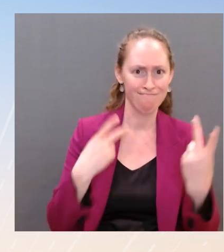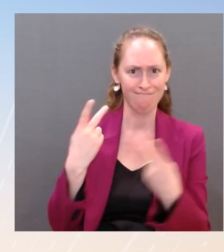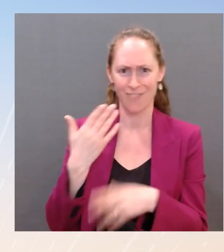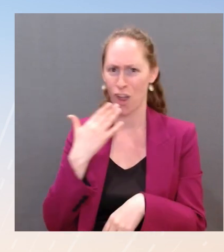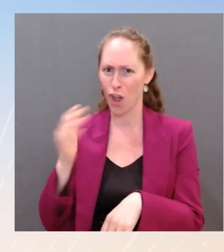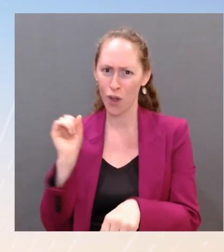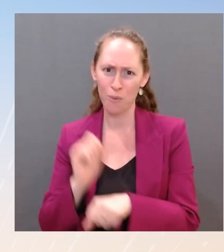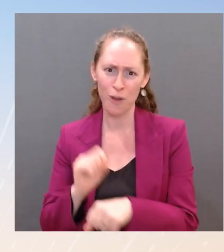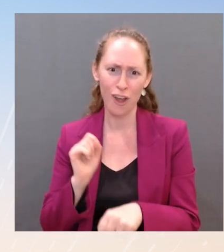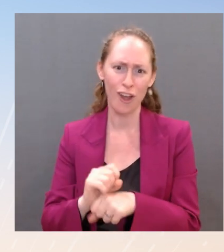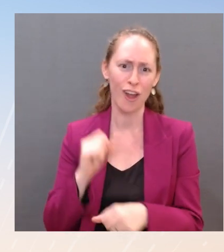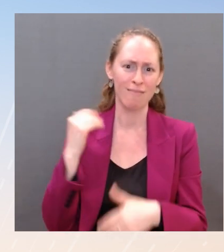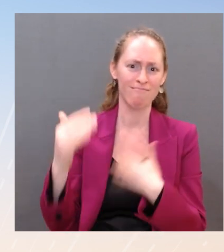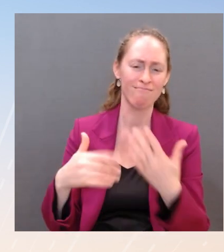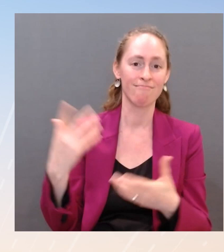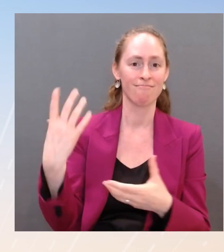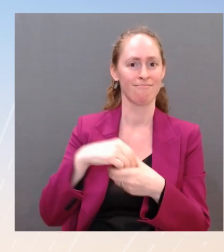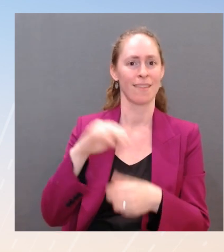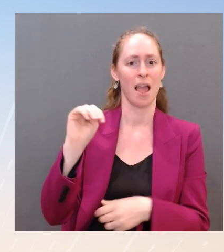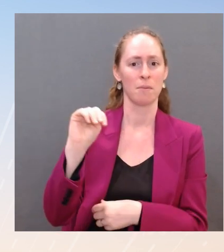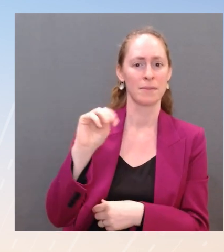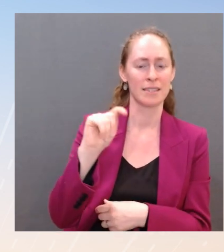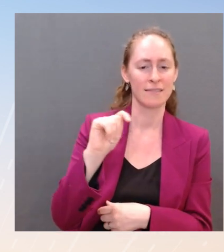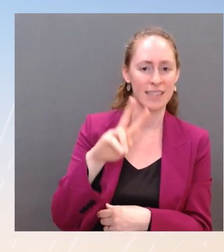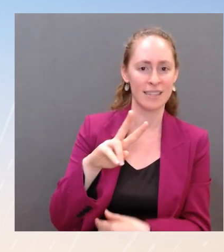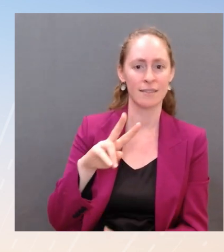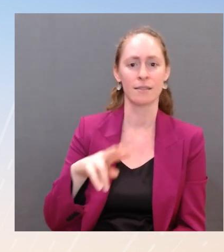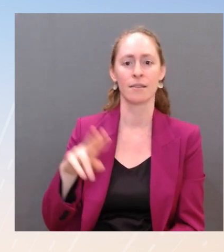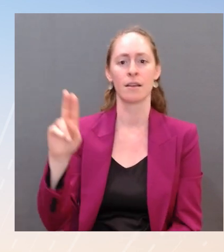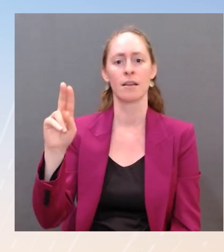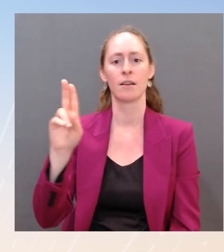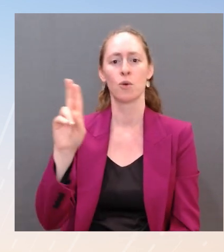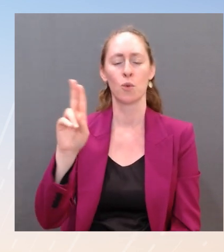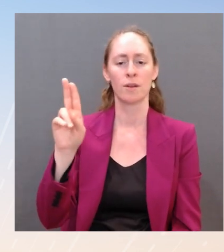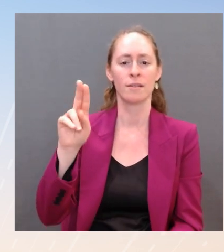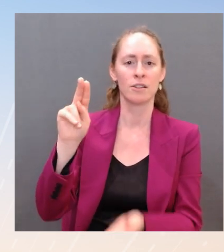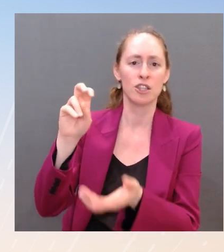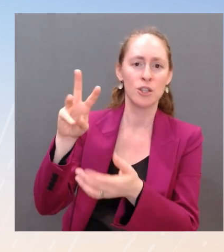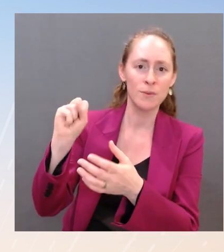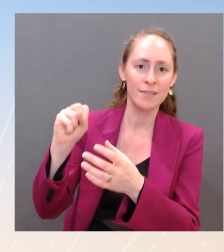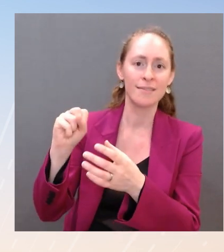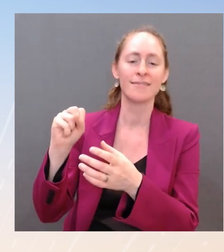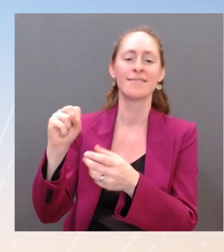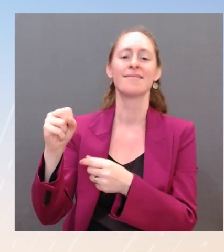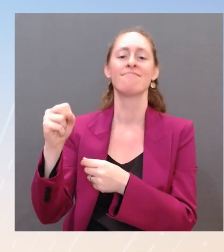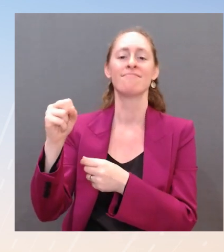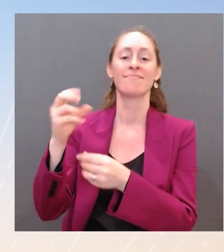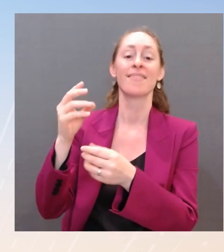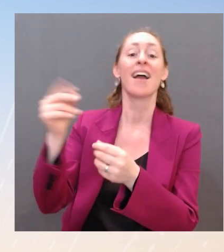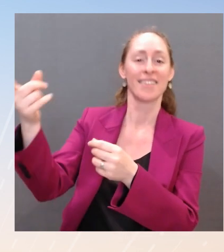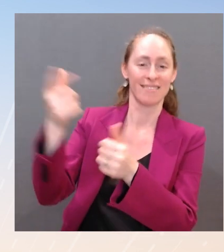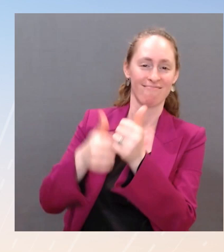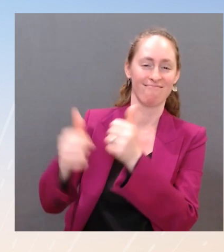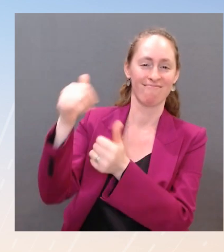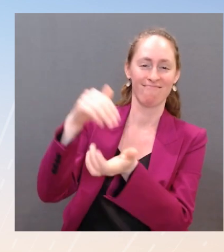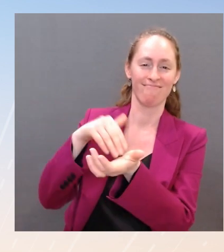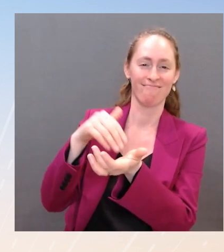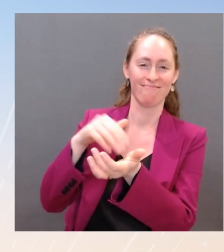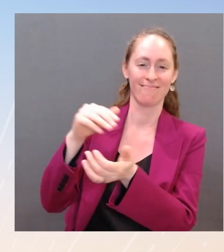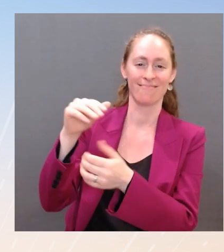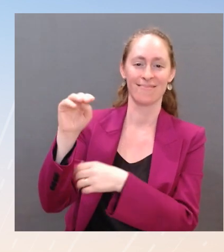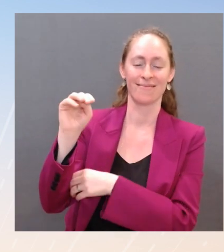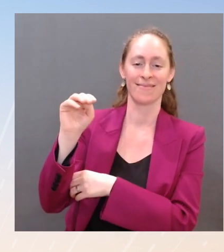U.S. Surgeon General Dr. Murthy, and of course, President Dr. Biden. Thank you guys so much for having me.